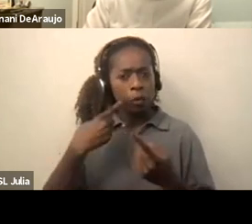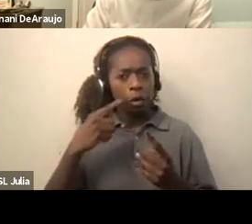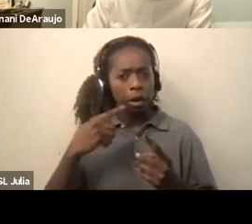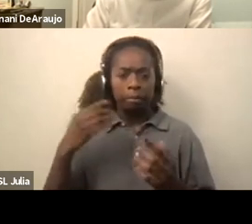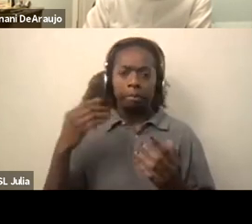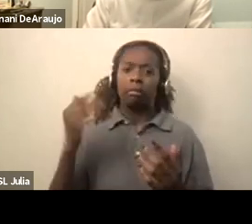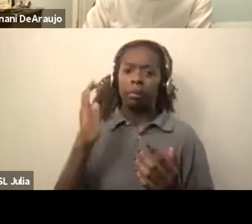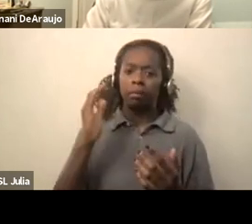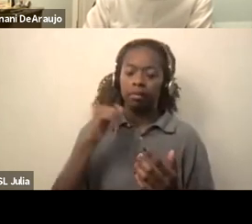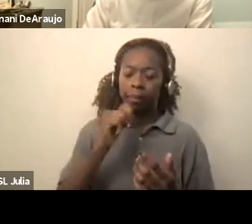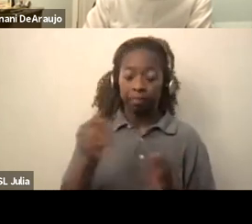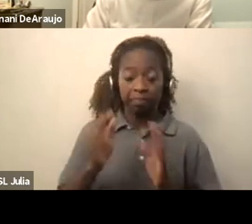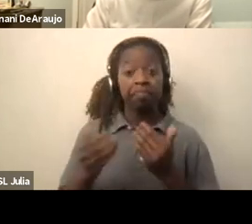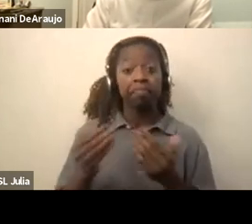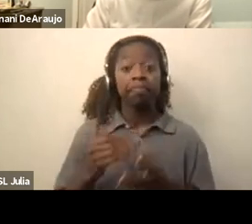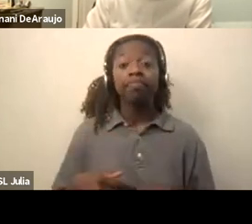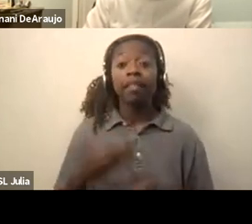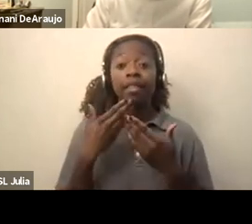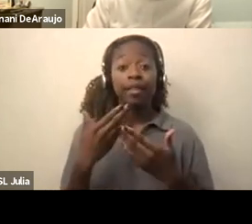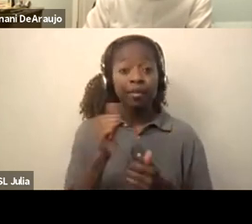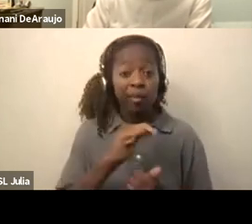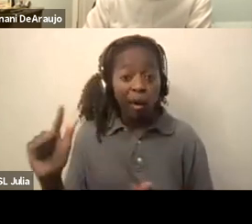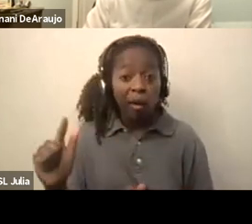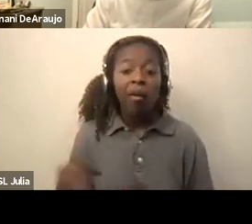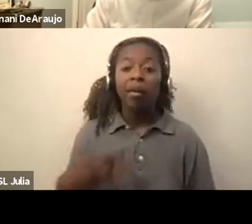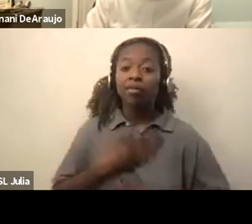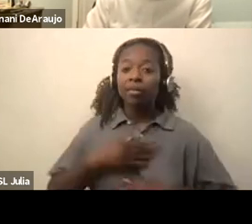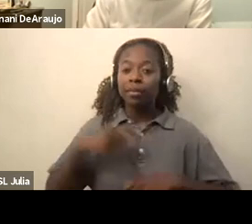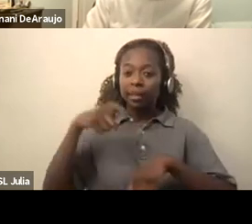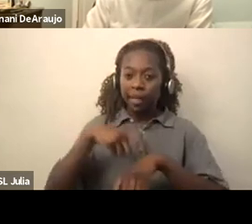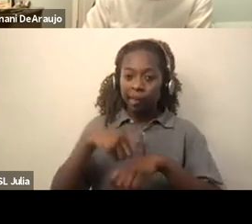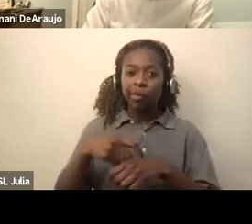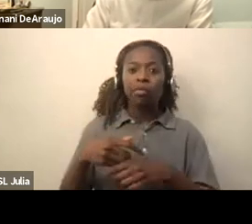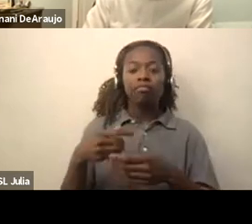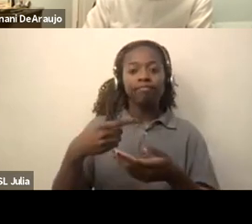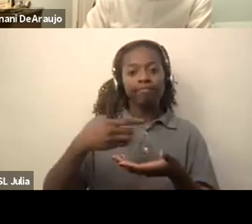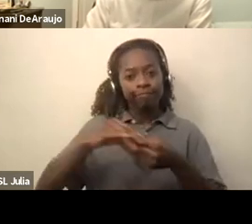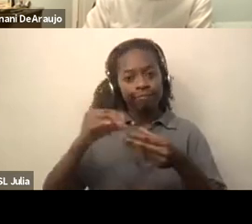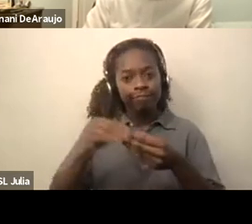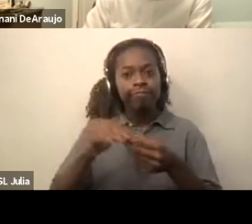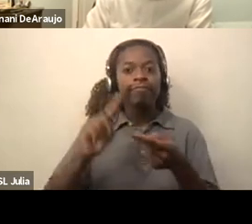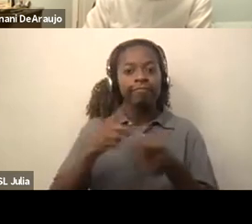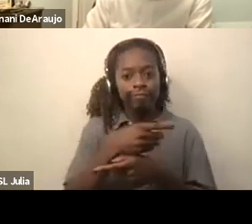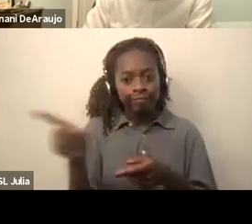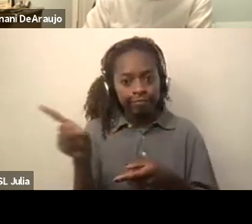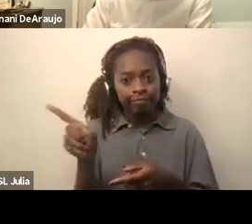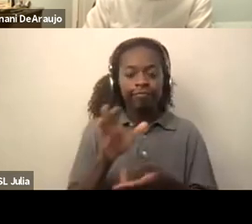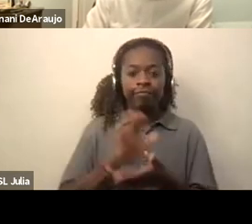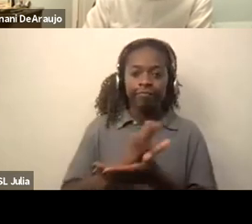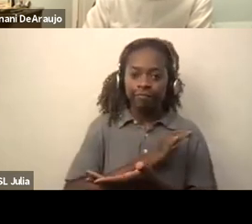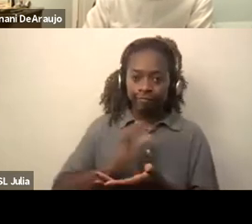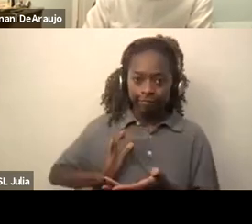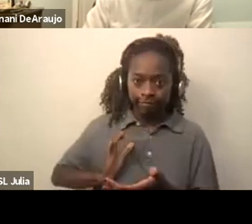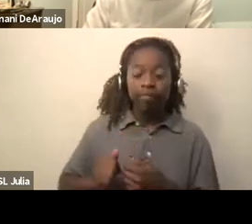all i appreciate the time to address both the school committee and the superintendent my name is sherry kelleher i'm a